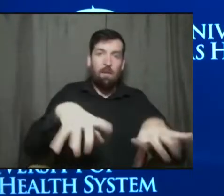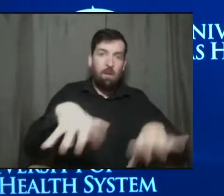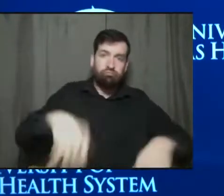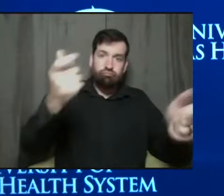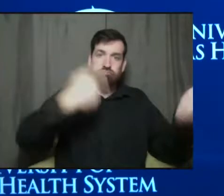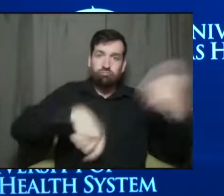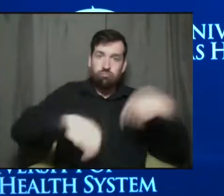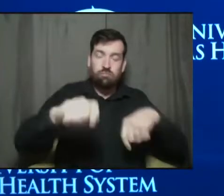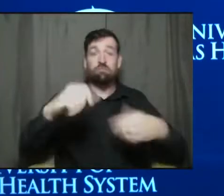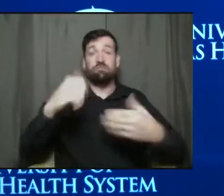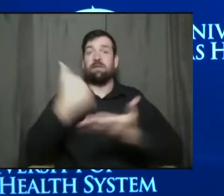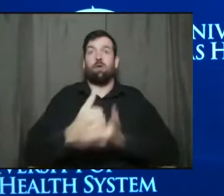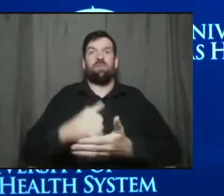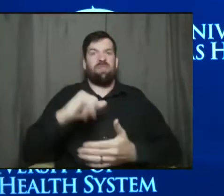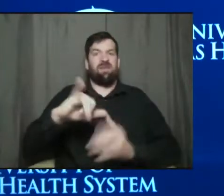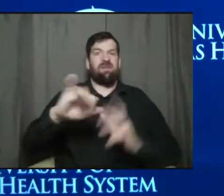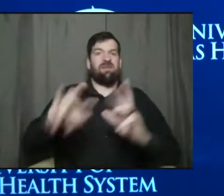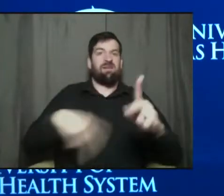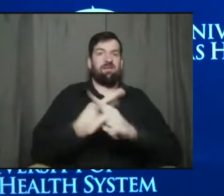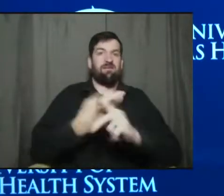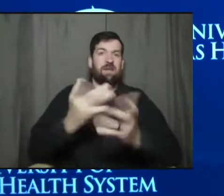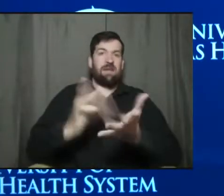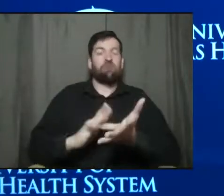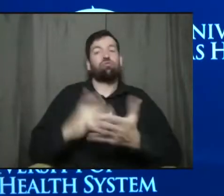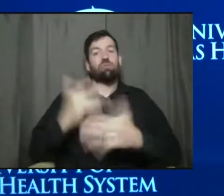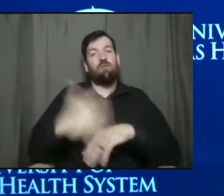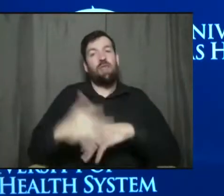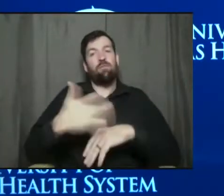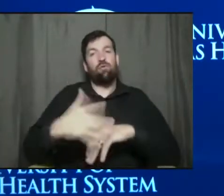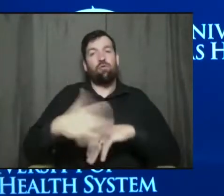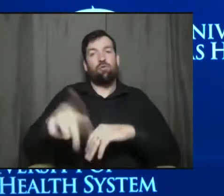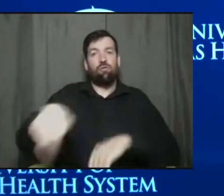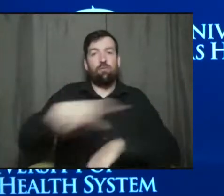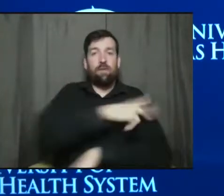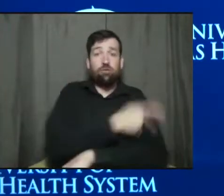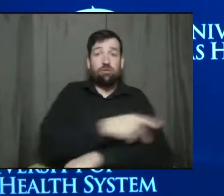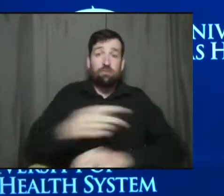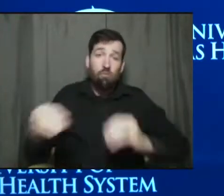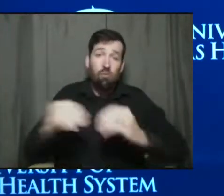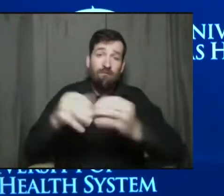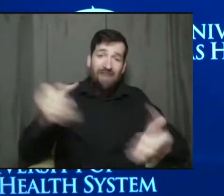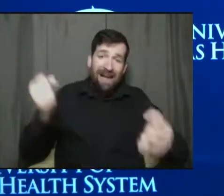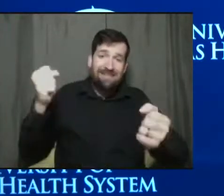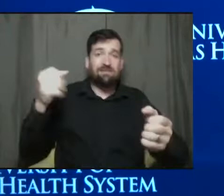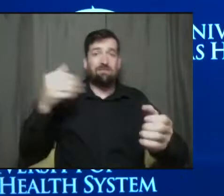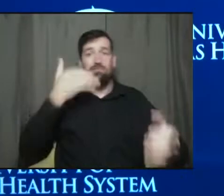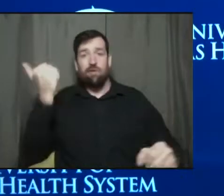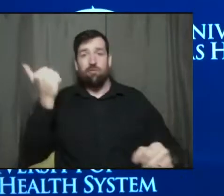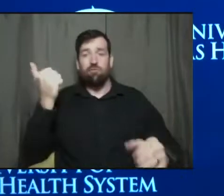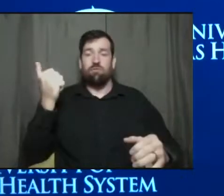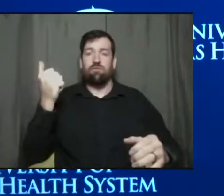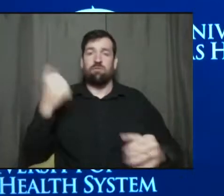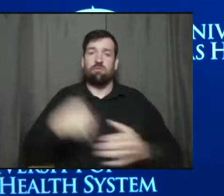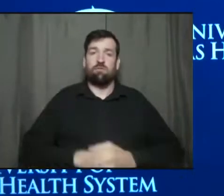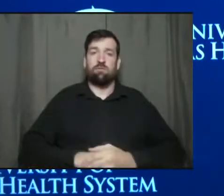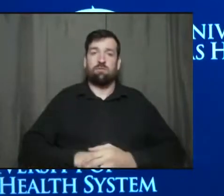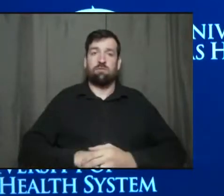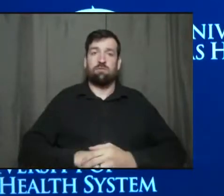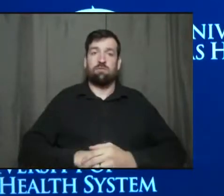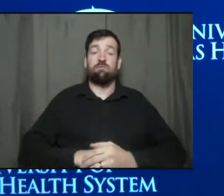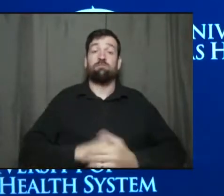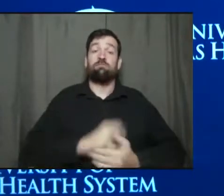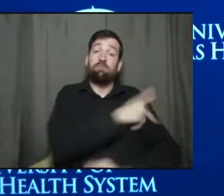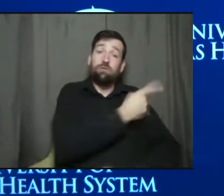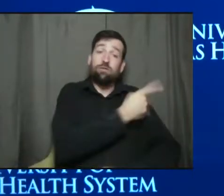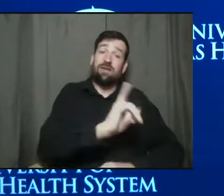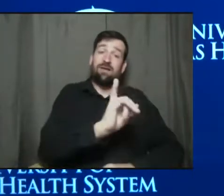like Trikafta be available to patients quicker, better, faster. Patients like Amanda Killen and